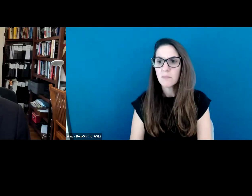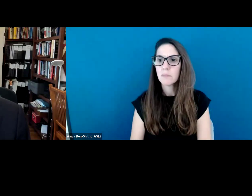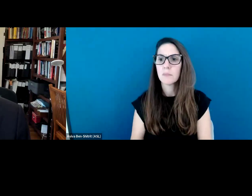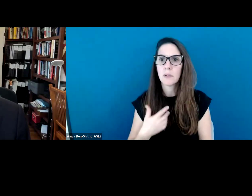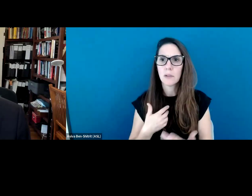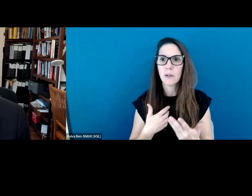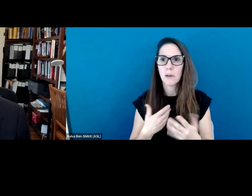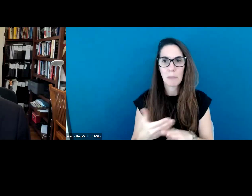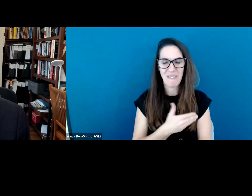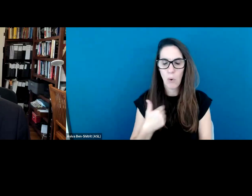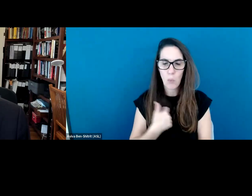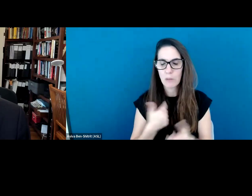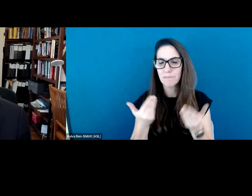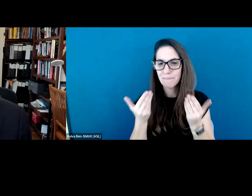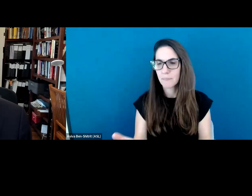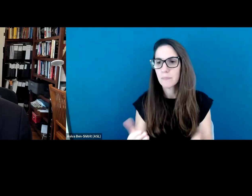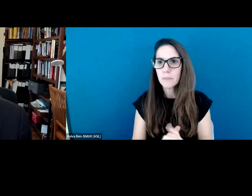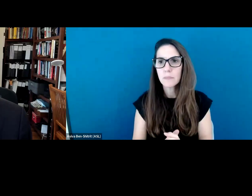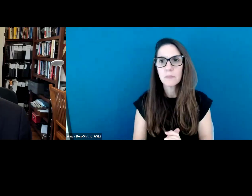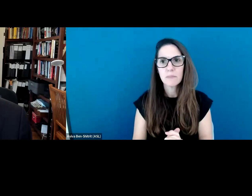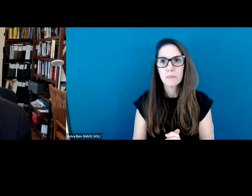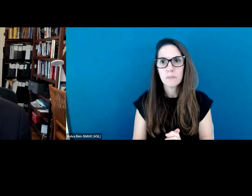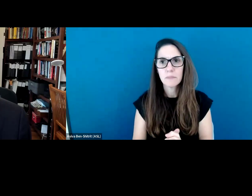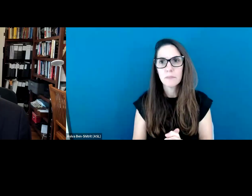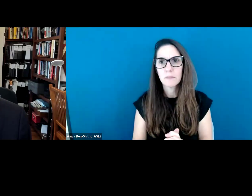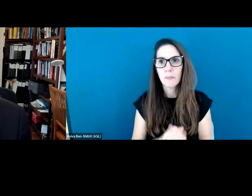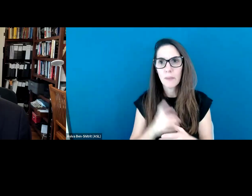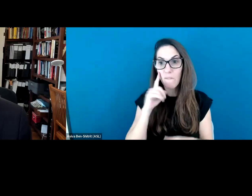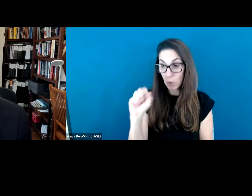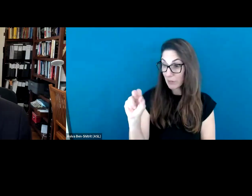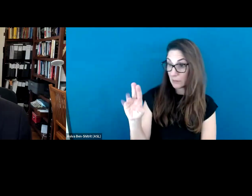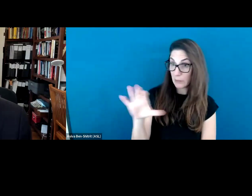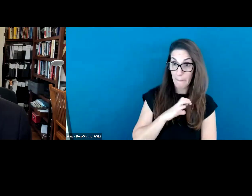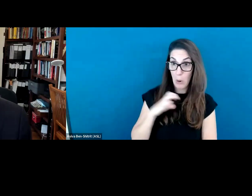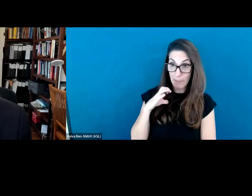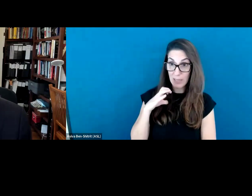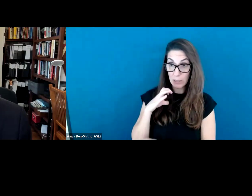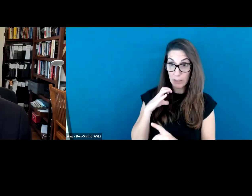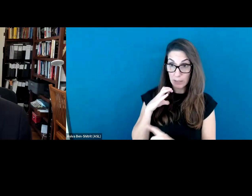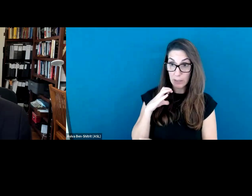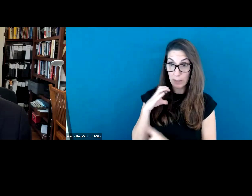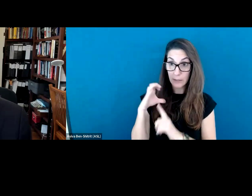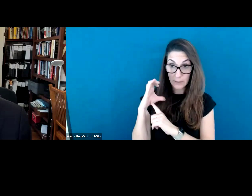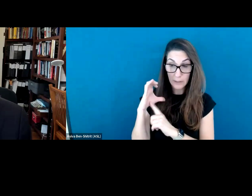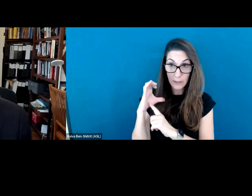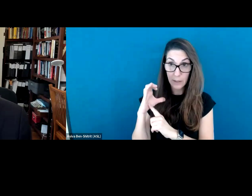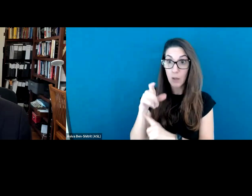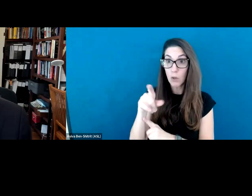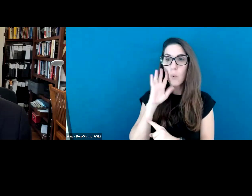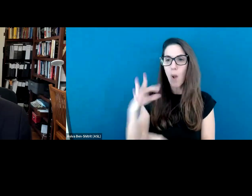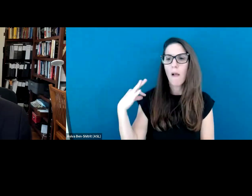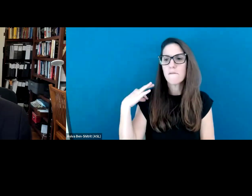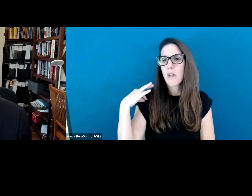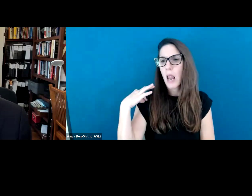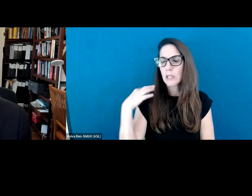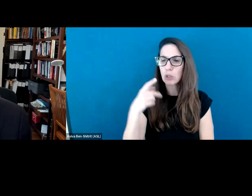just before we move forward. That for the subcommittees, you'll be volunteering